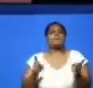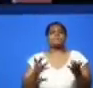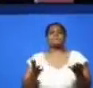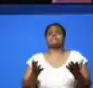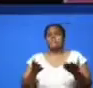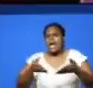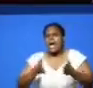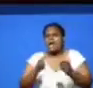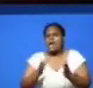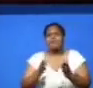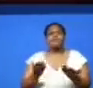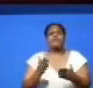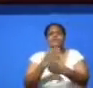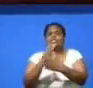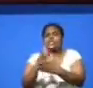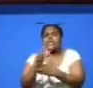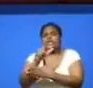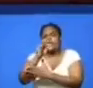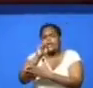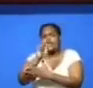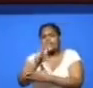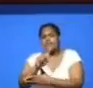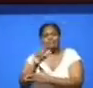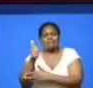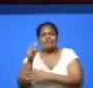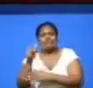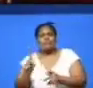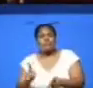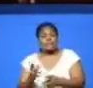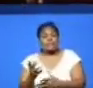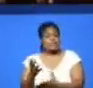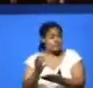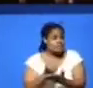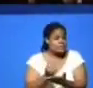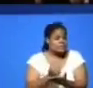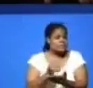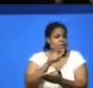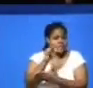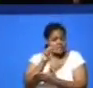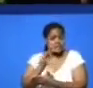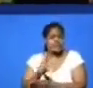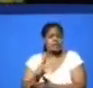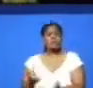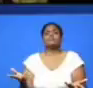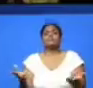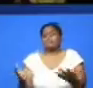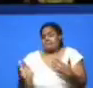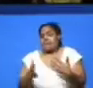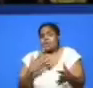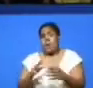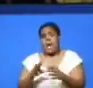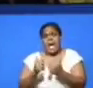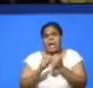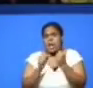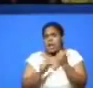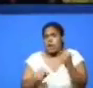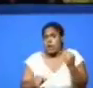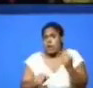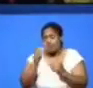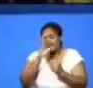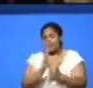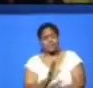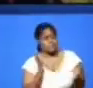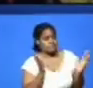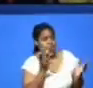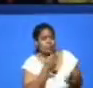you can send that link to somebody. And if you're getting the link right now, hear me clearly. I don't know how long God has been talking